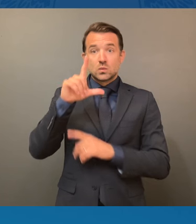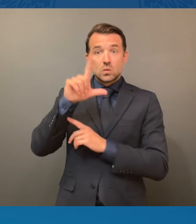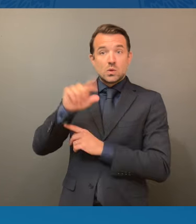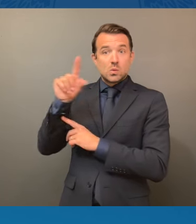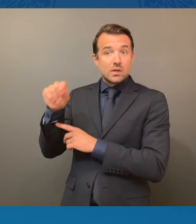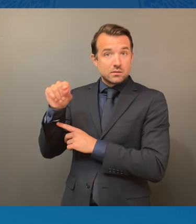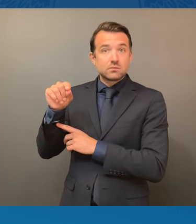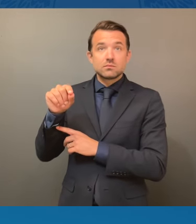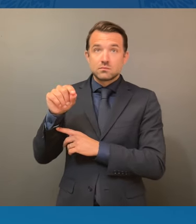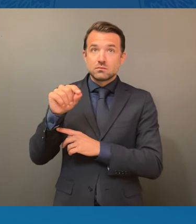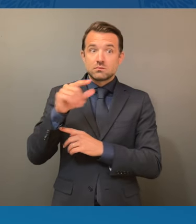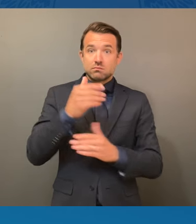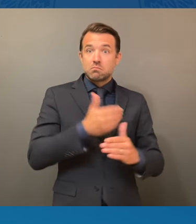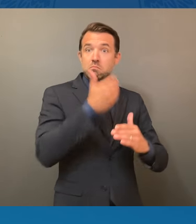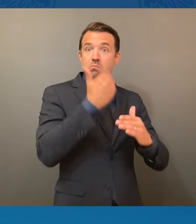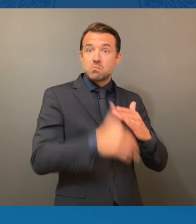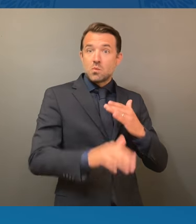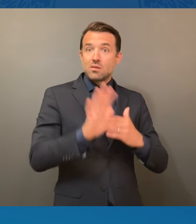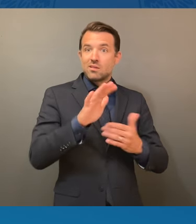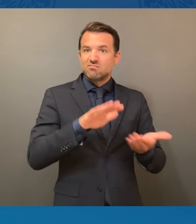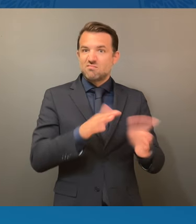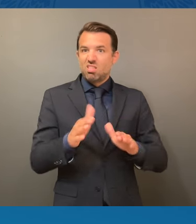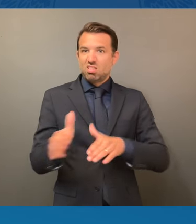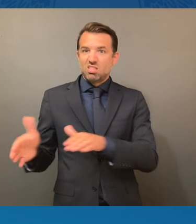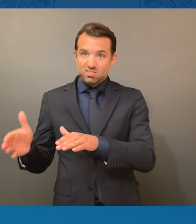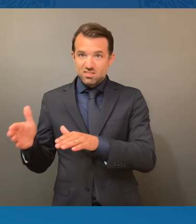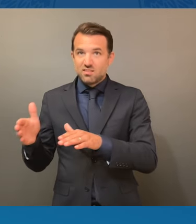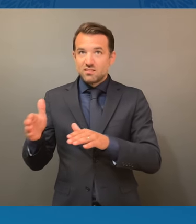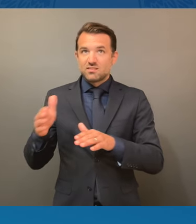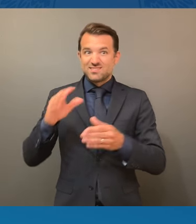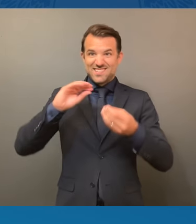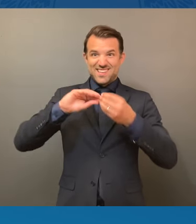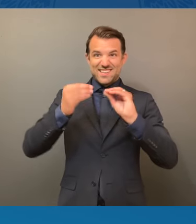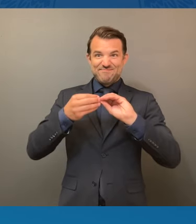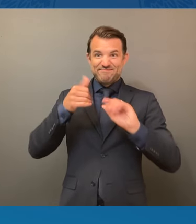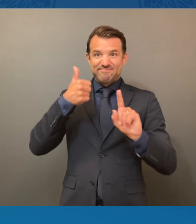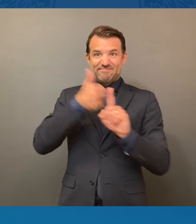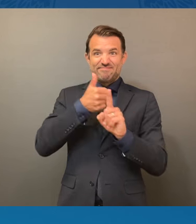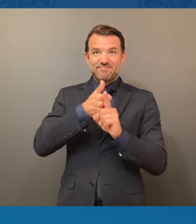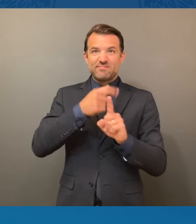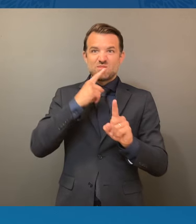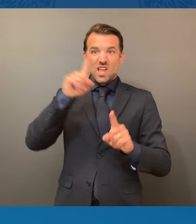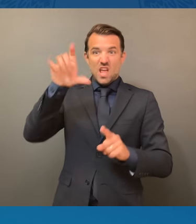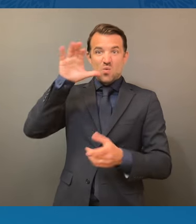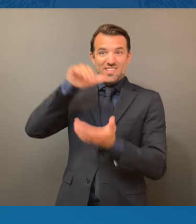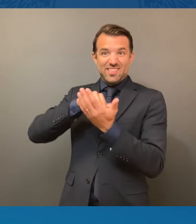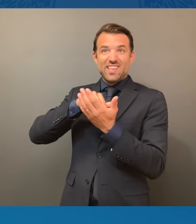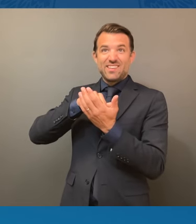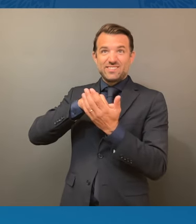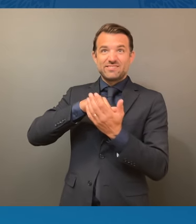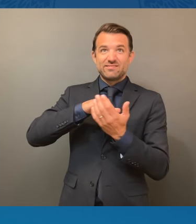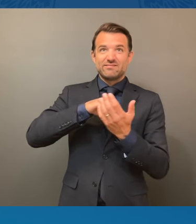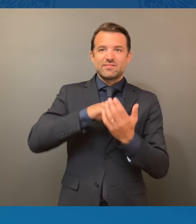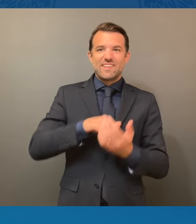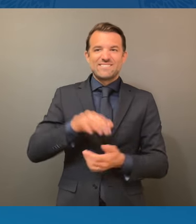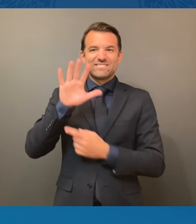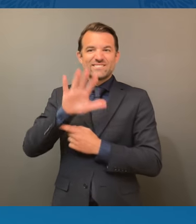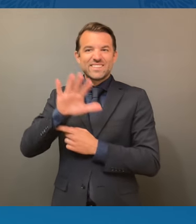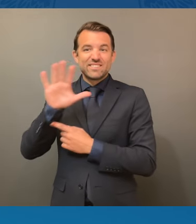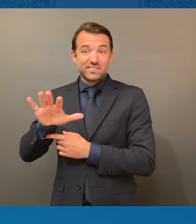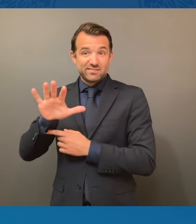was 55.3 deaths per 100,000 live births. That is 2.9